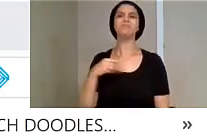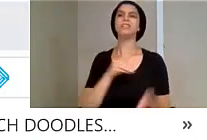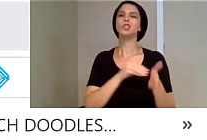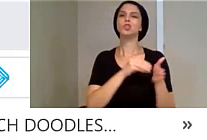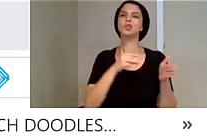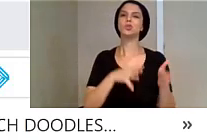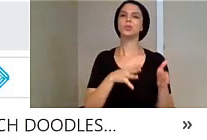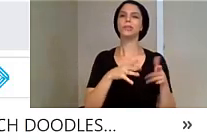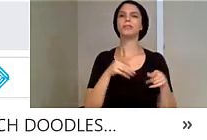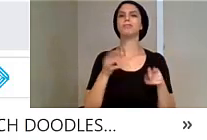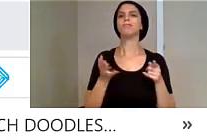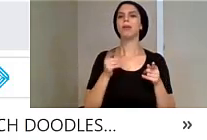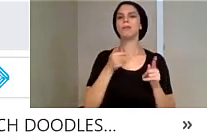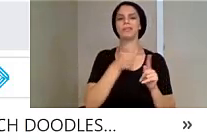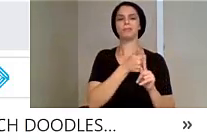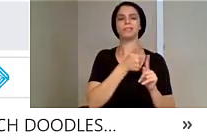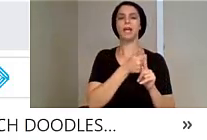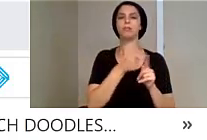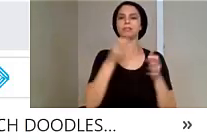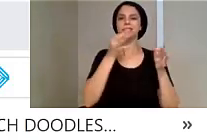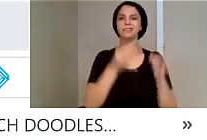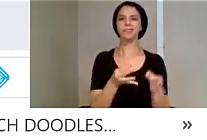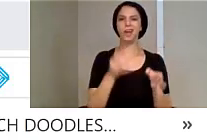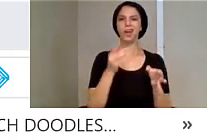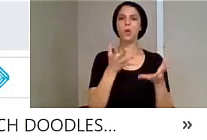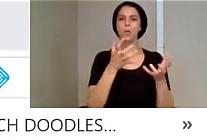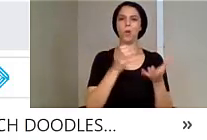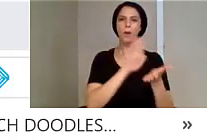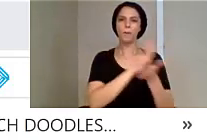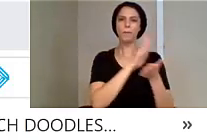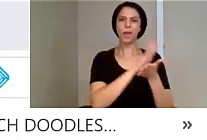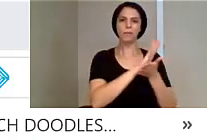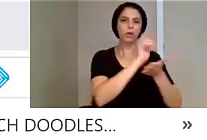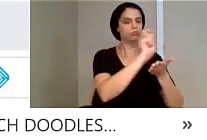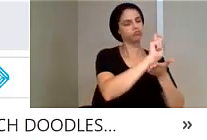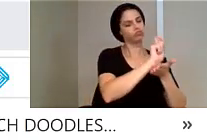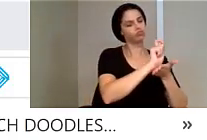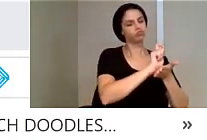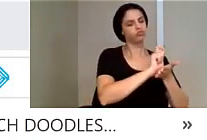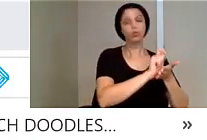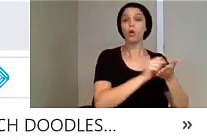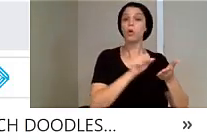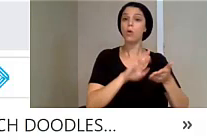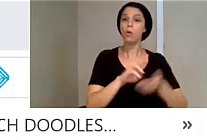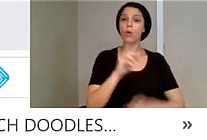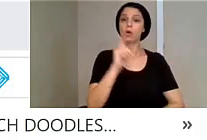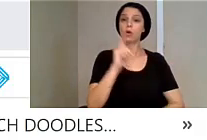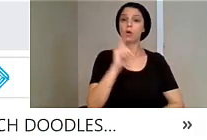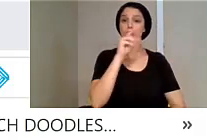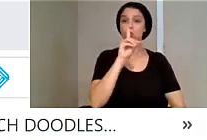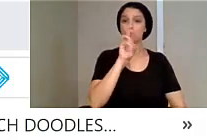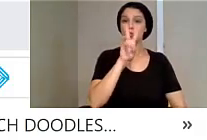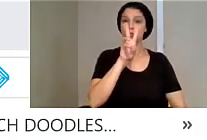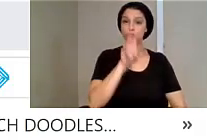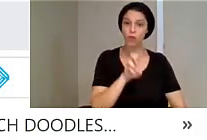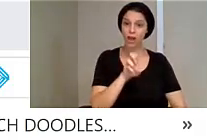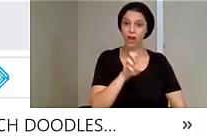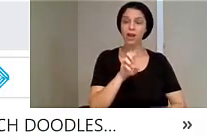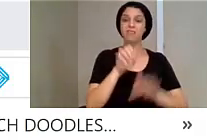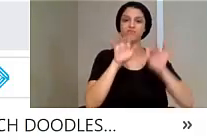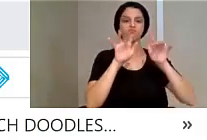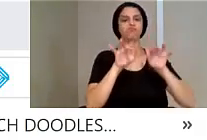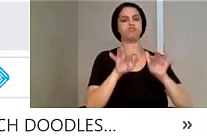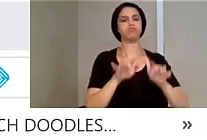anywhere. Maybe they wrote it out on a piece of paper. Maybe they opened up their drive, used Google Docs, and wrote it